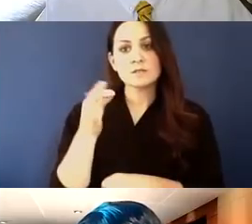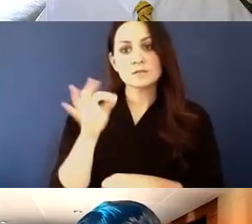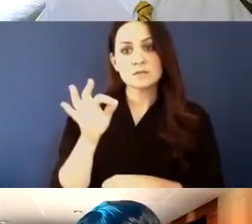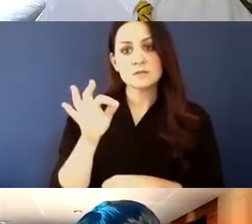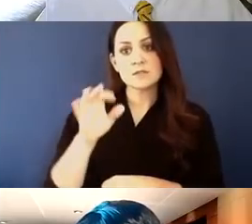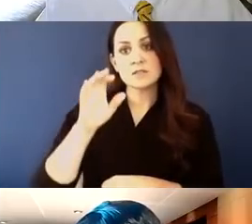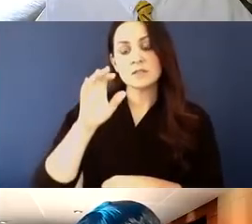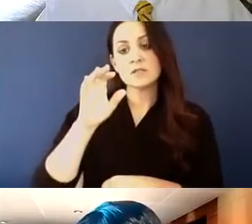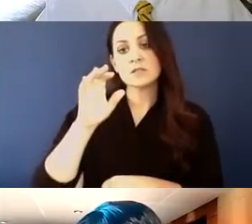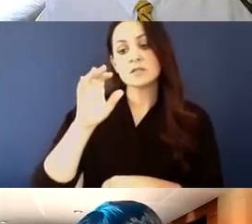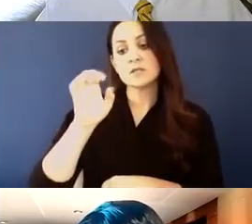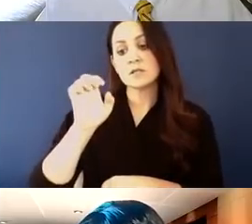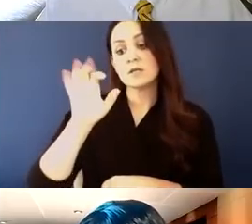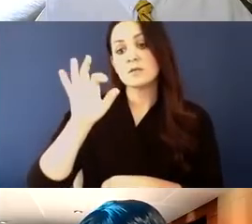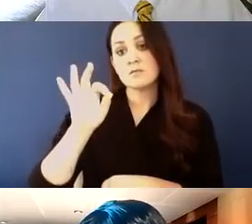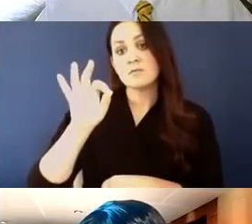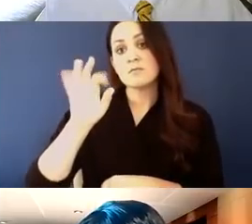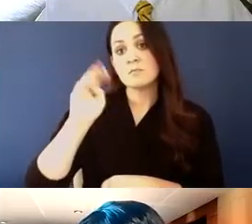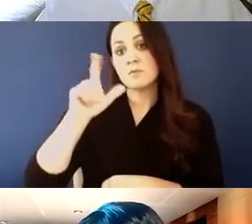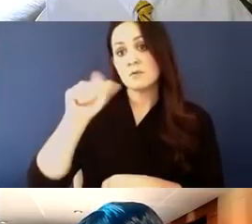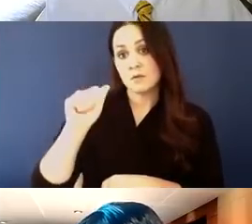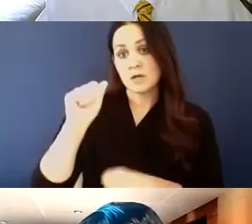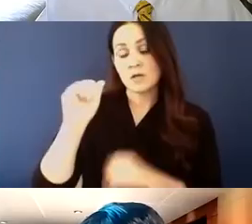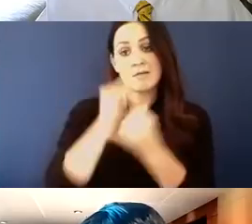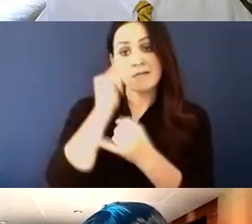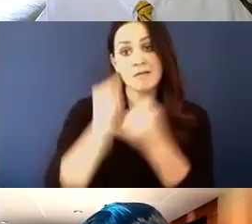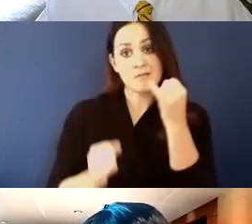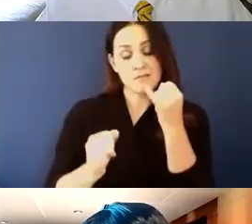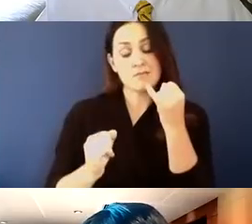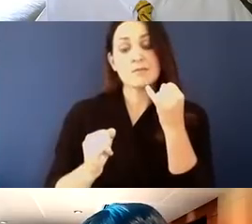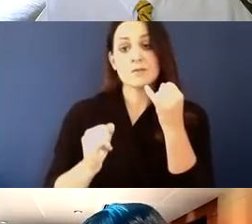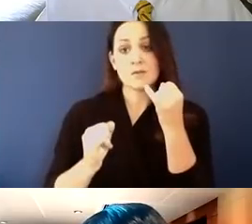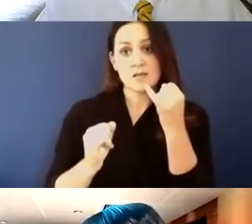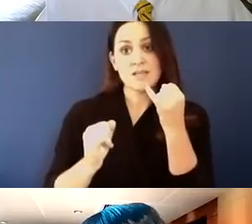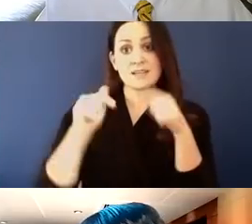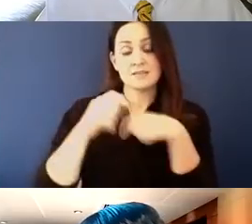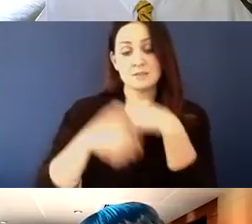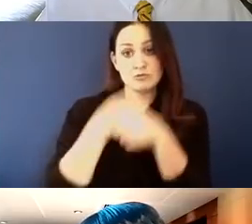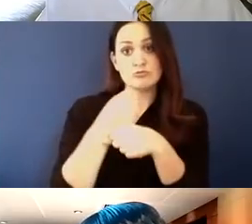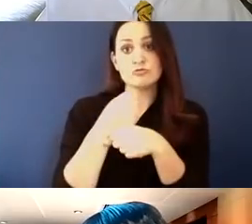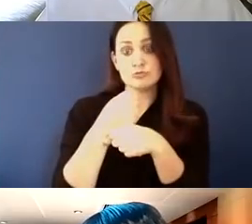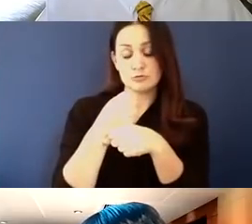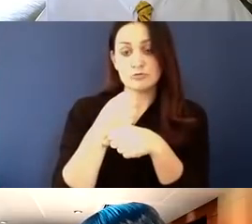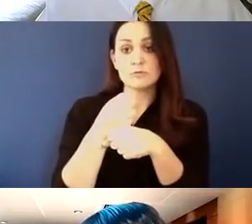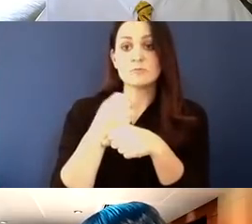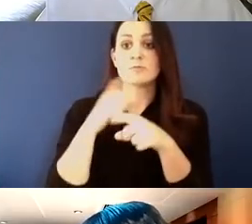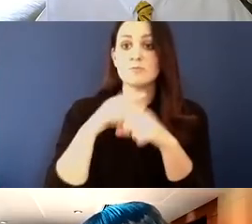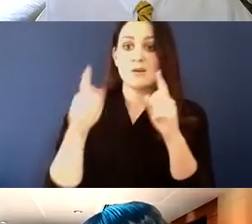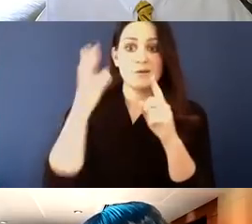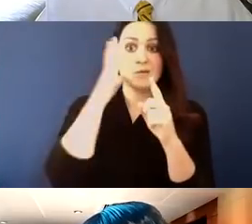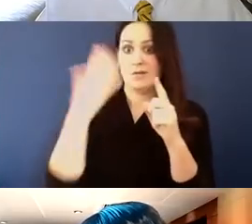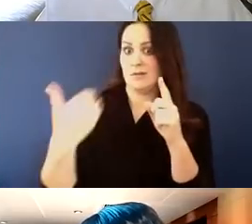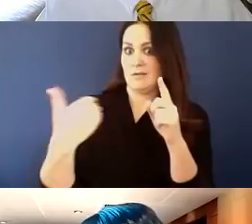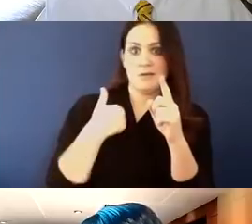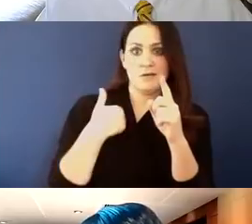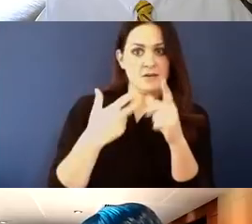EFLMA is ending at the end of the calendar year, 12/31, but we're clearly still going to have issues with COVID-19 into